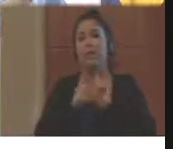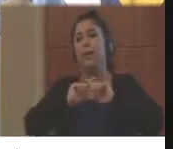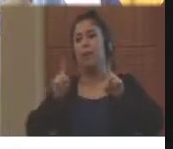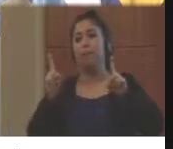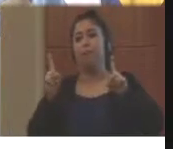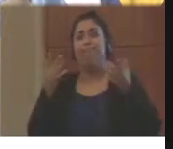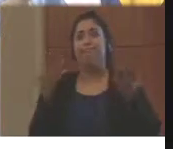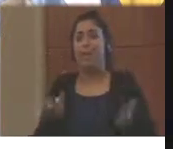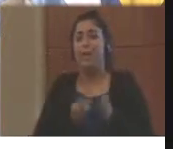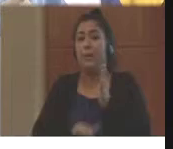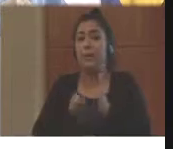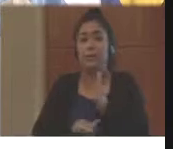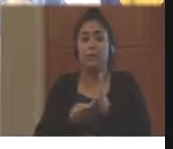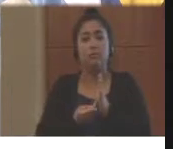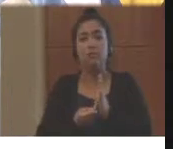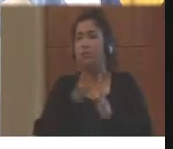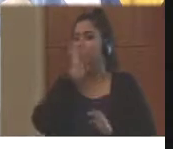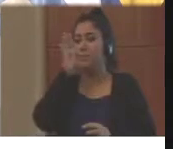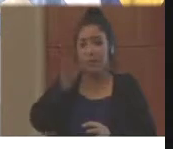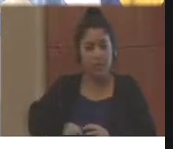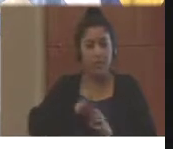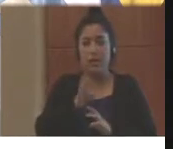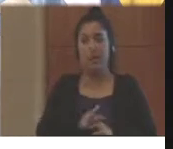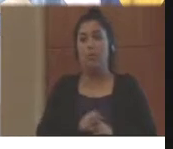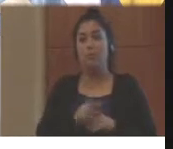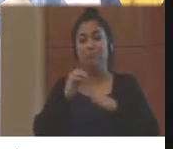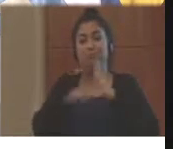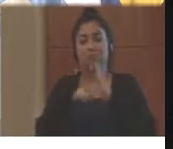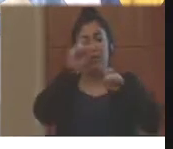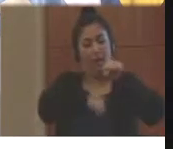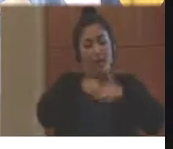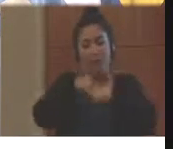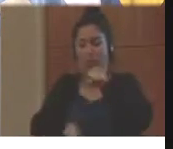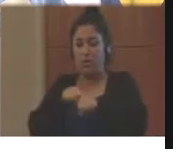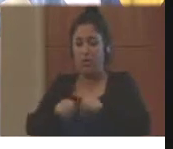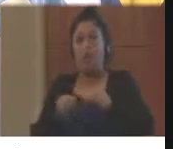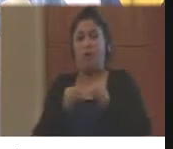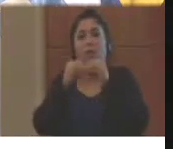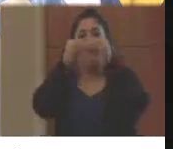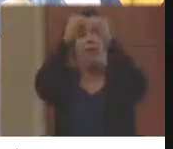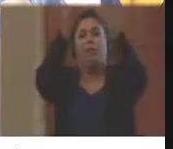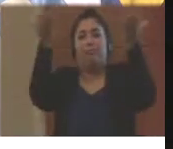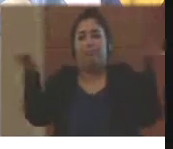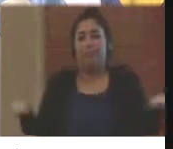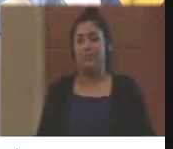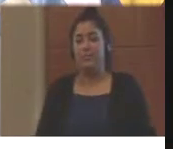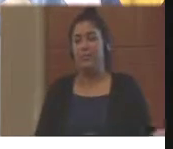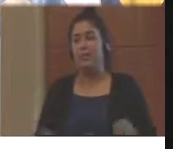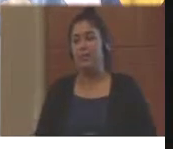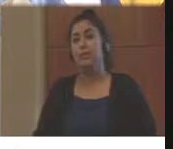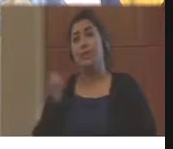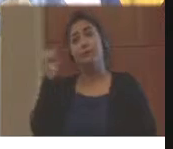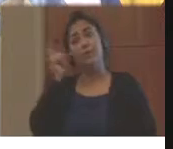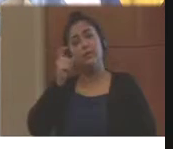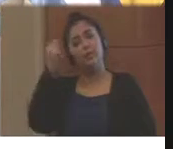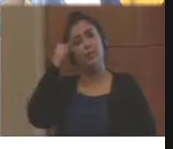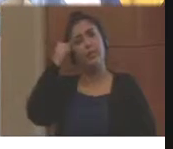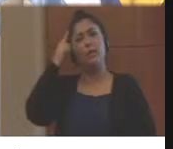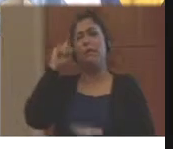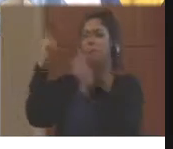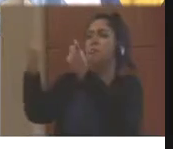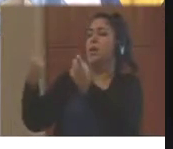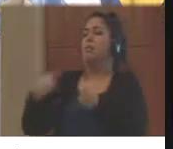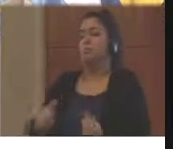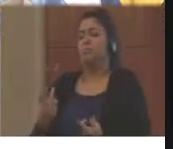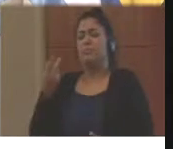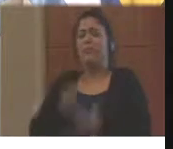to increase. So I believe this needs to take us necessarily to ask what is